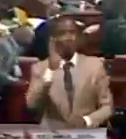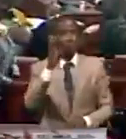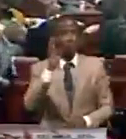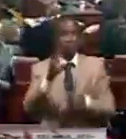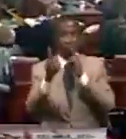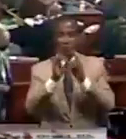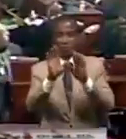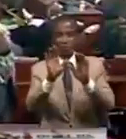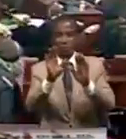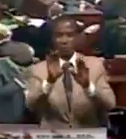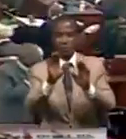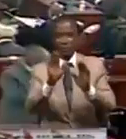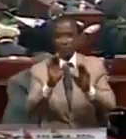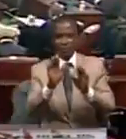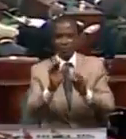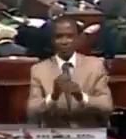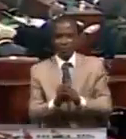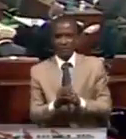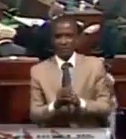Yes.